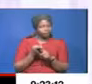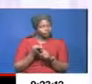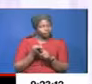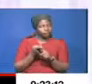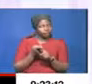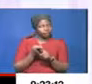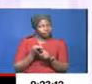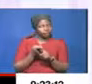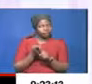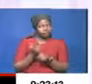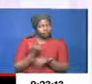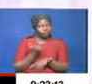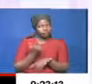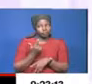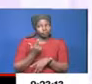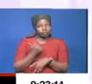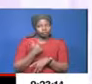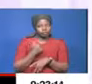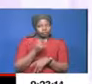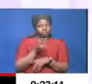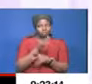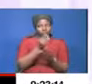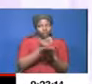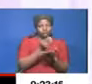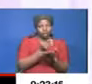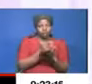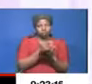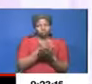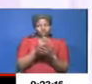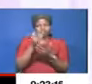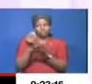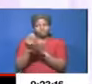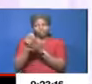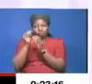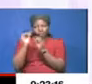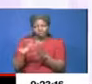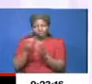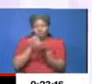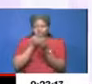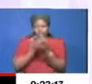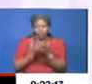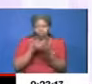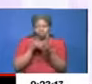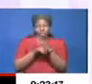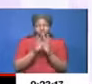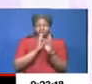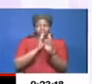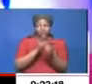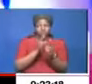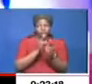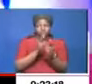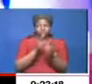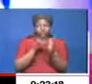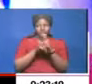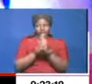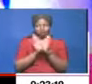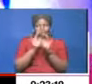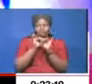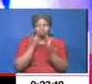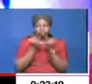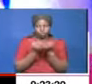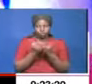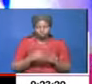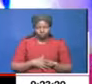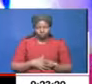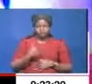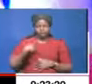both financial and non-financial information, ensures uniformity in reporting by state organs and public entities. We do not want to wait